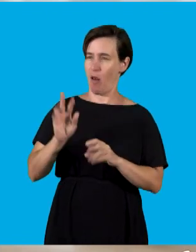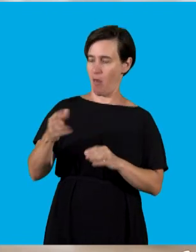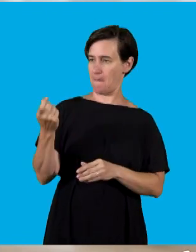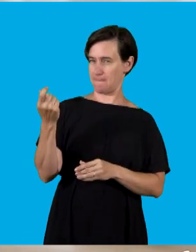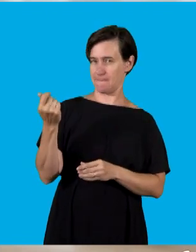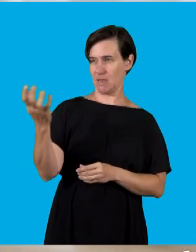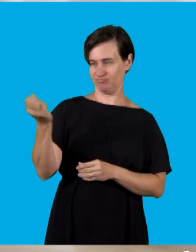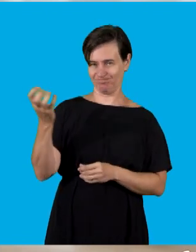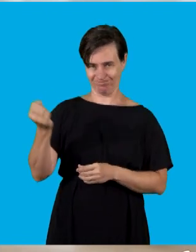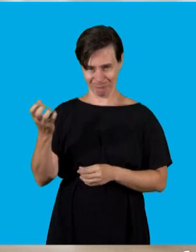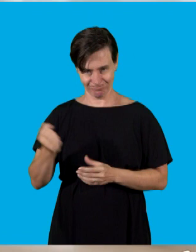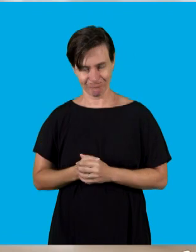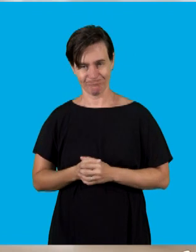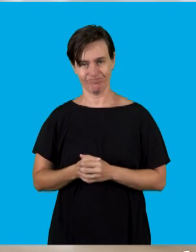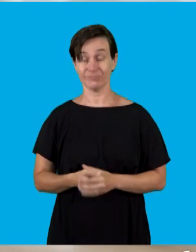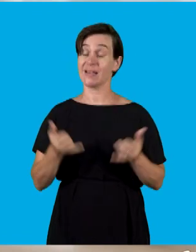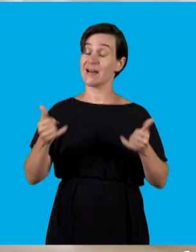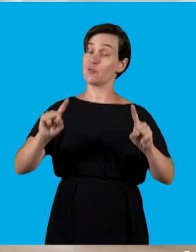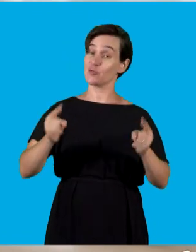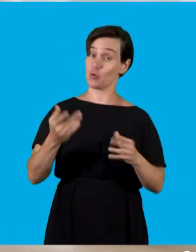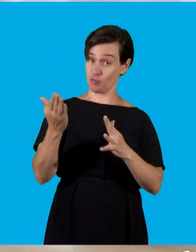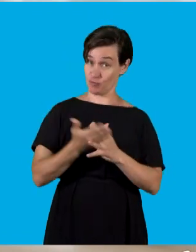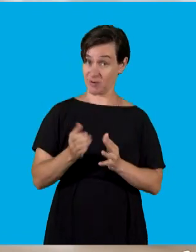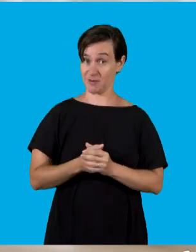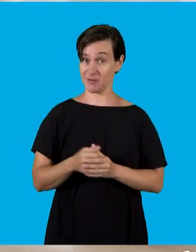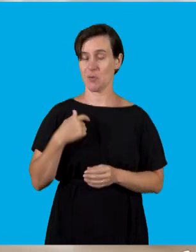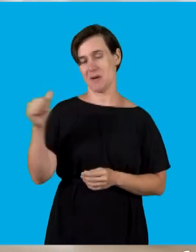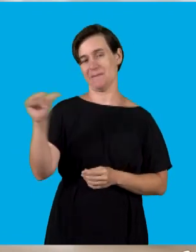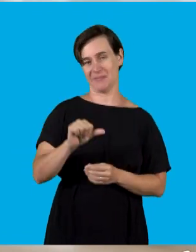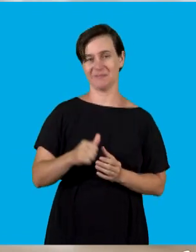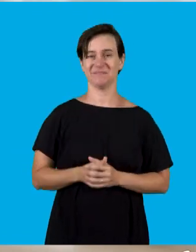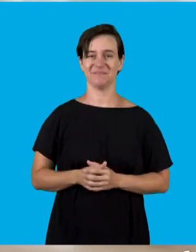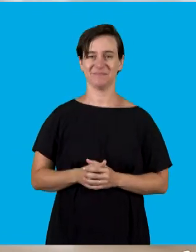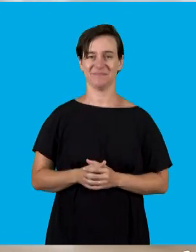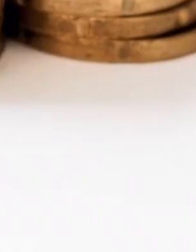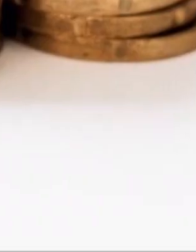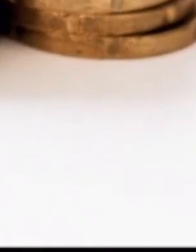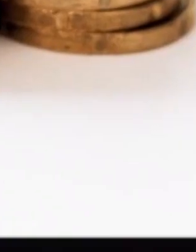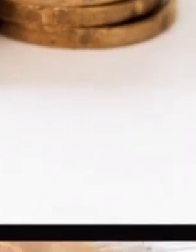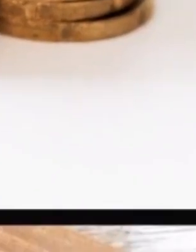capital to expand. Let us go for a quick ad break, and we will be back.